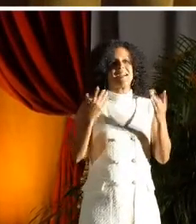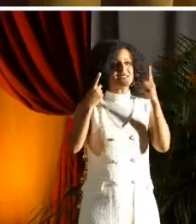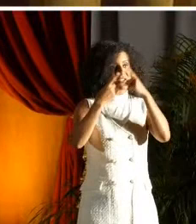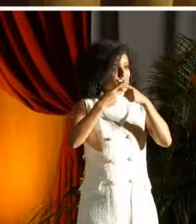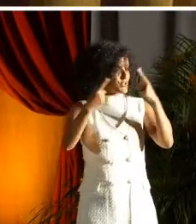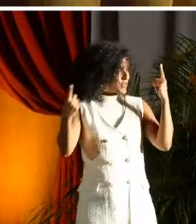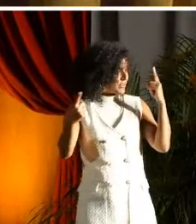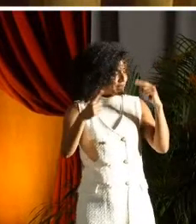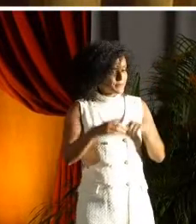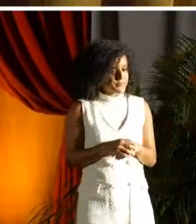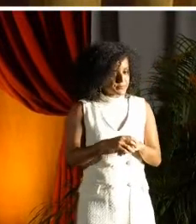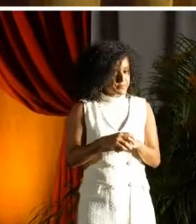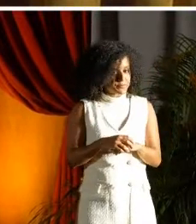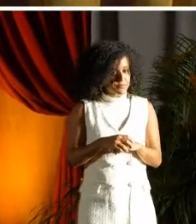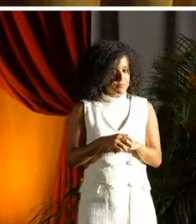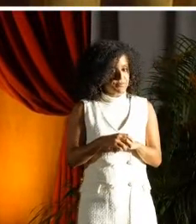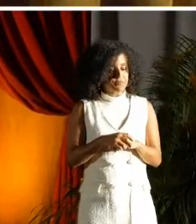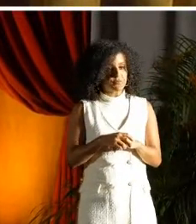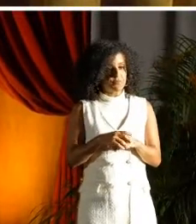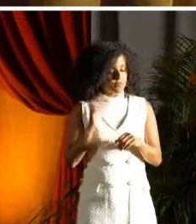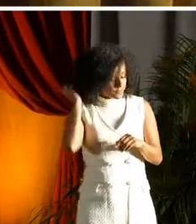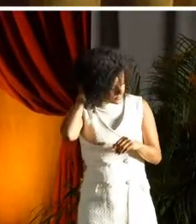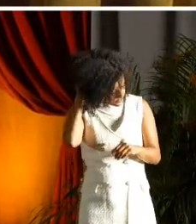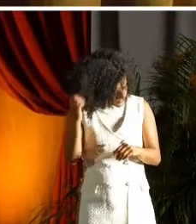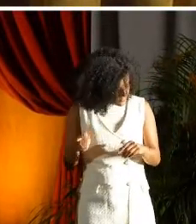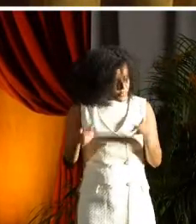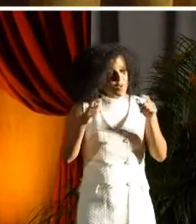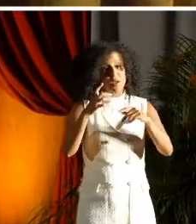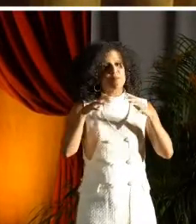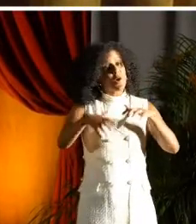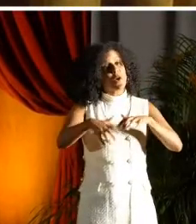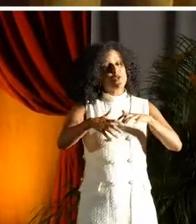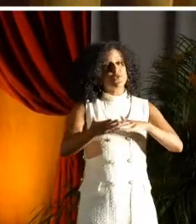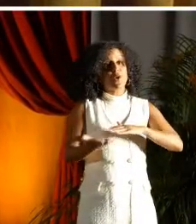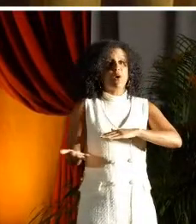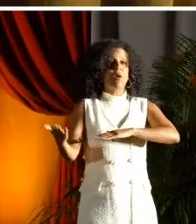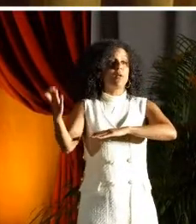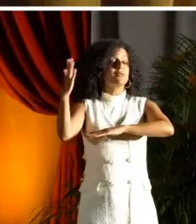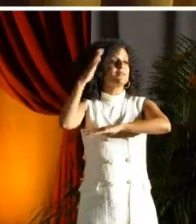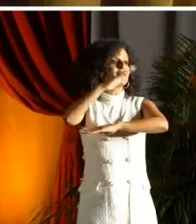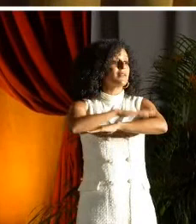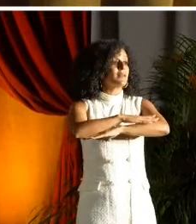me, but you could march all day. You might get